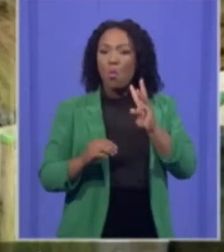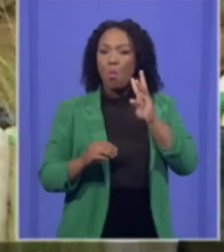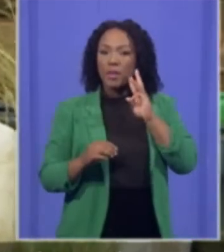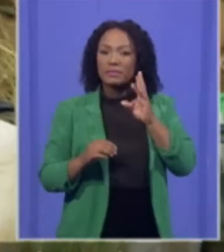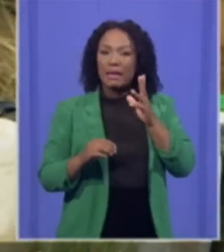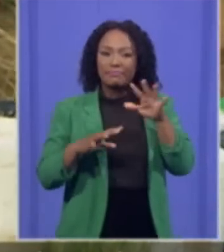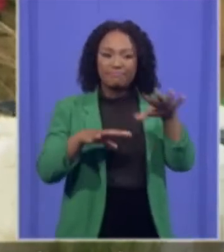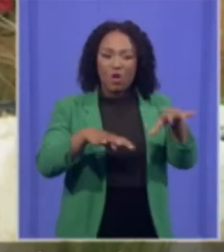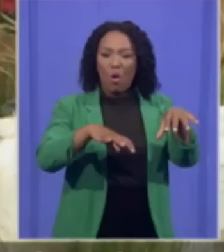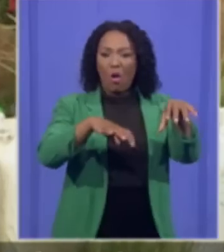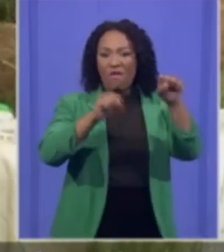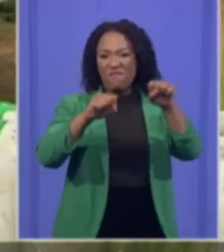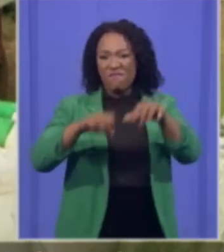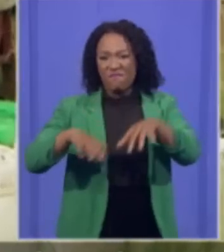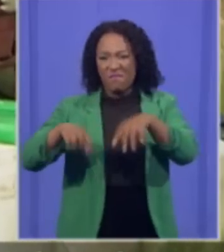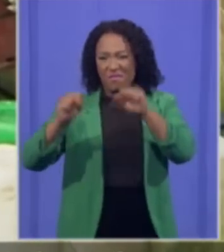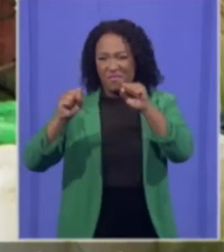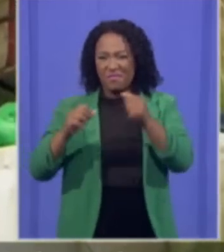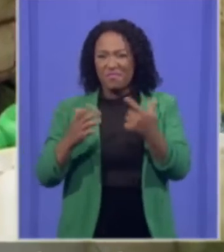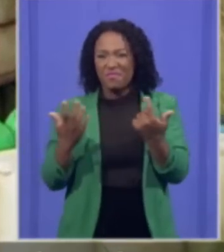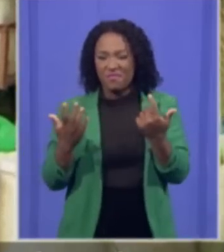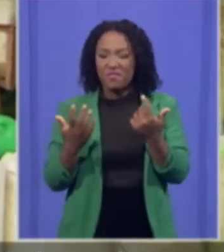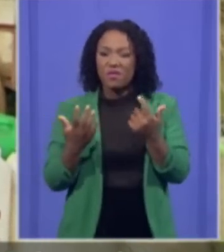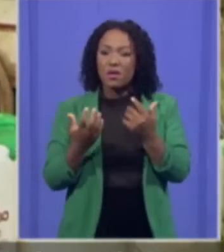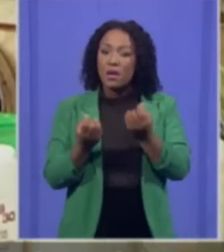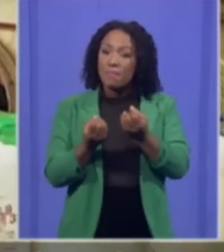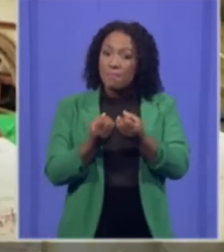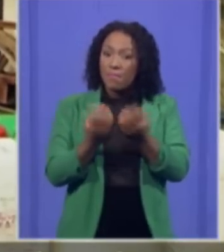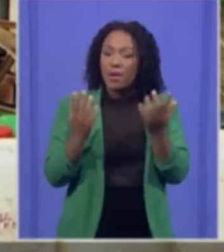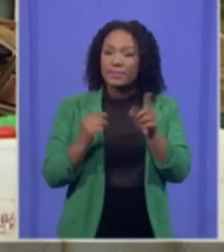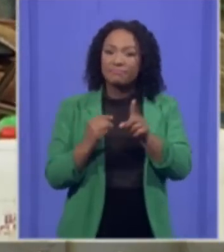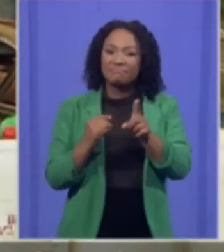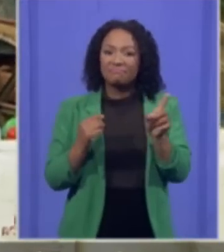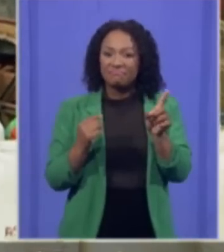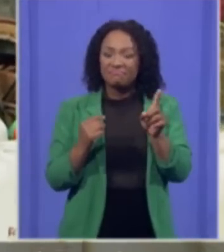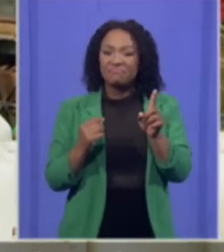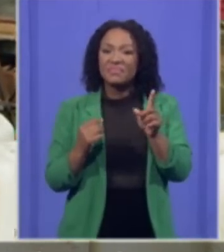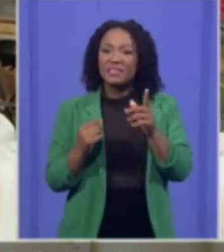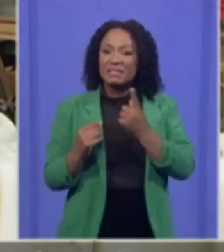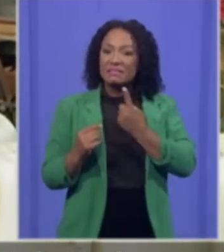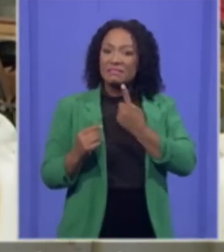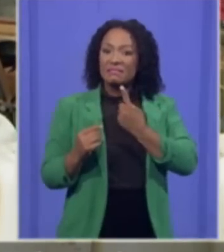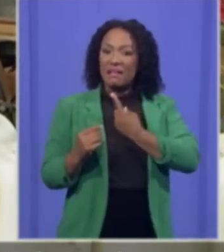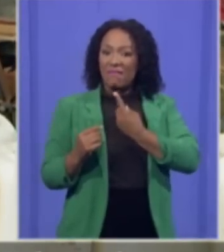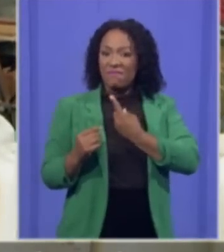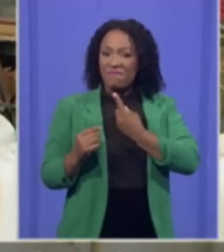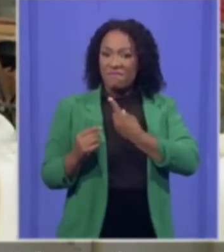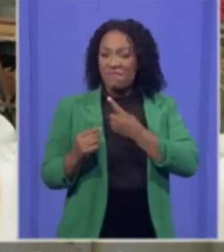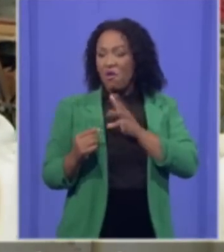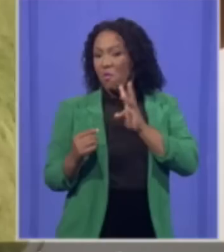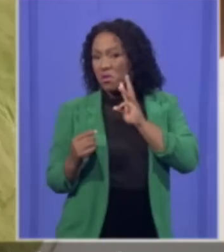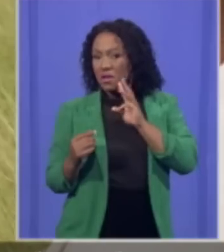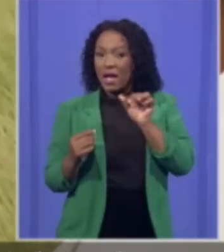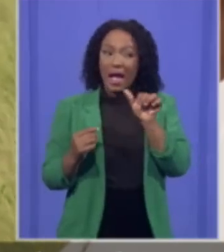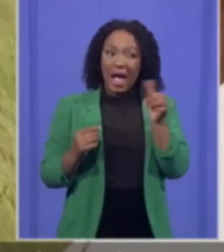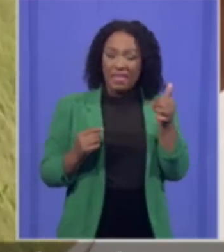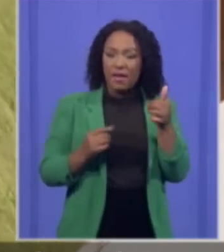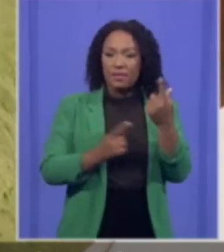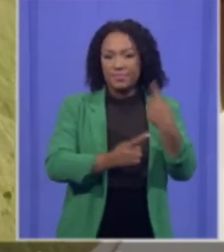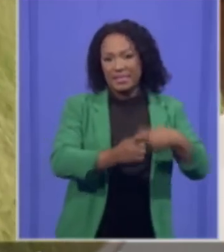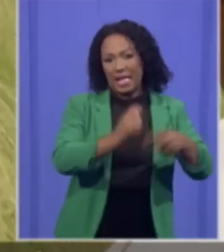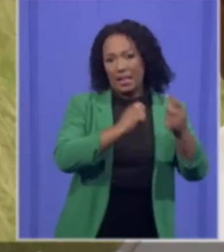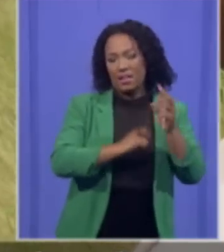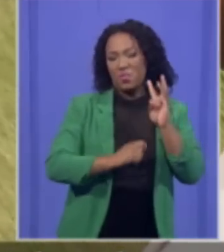ya metsi. Bangwe ba tsweletse go ikgaratlhela fa ba bangwe ba bone tsela ya go itirela letseno. Mo gae mo